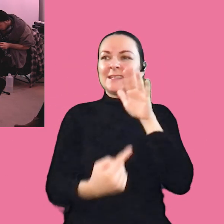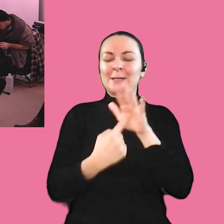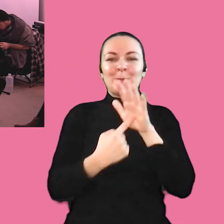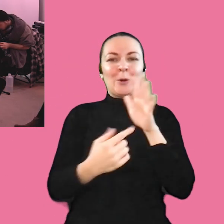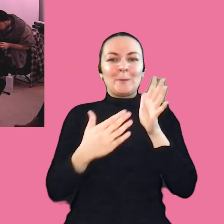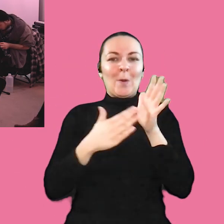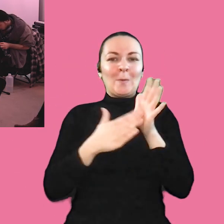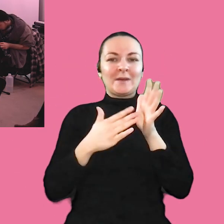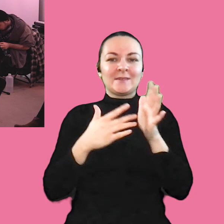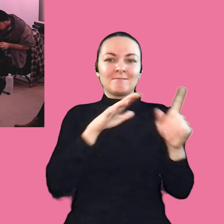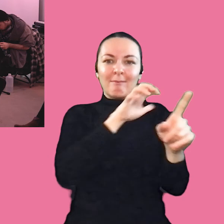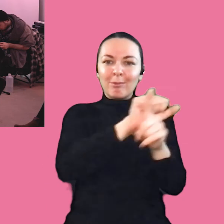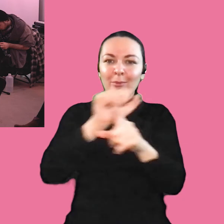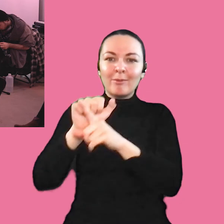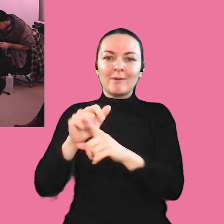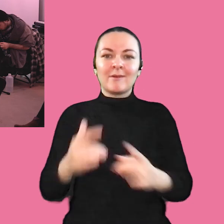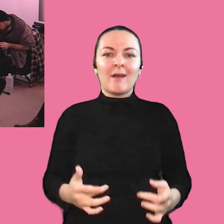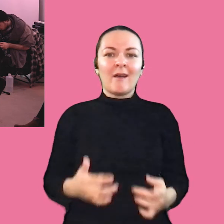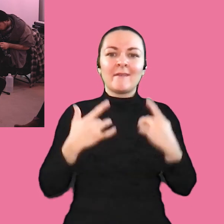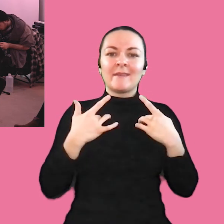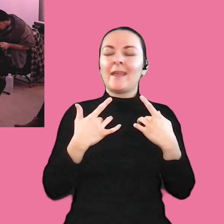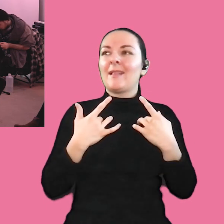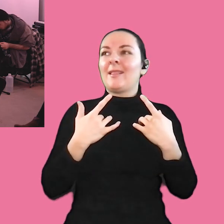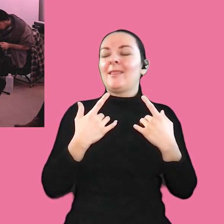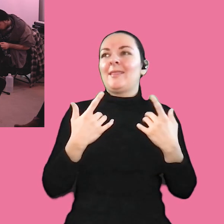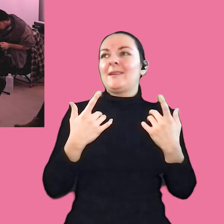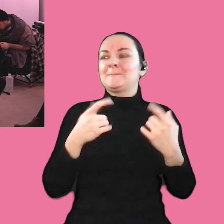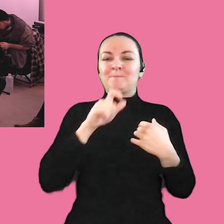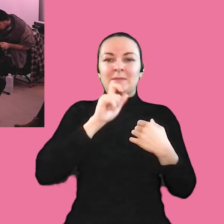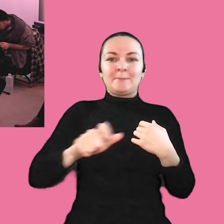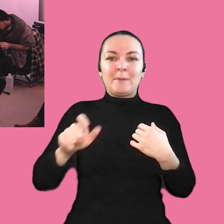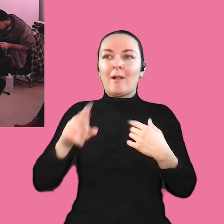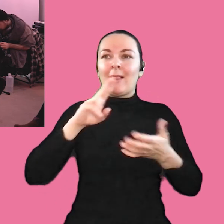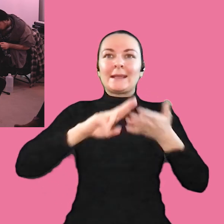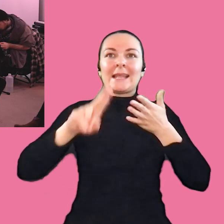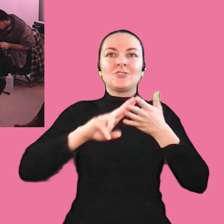been watching the real desperation